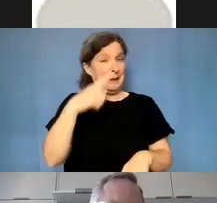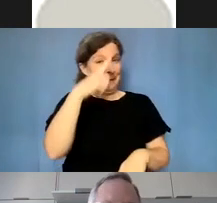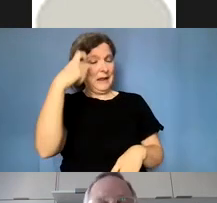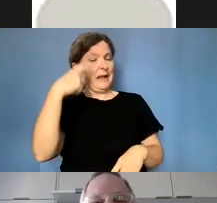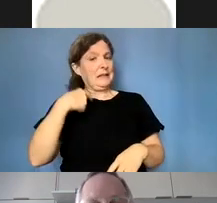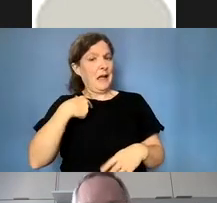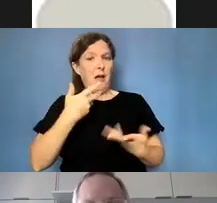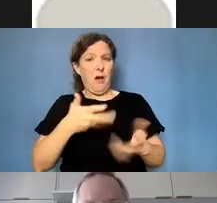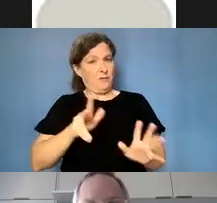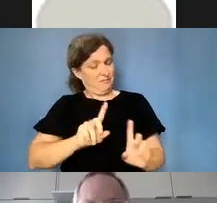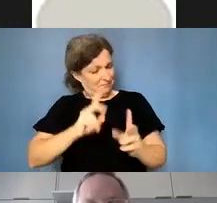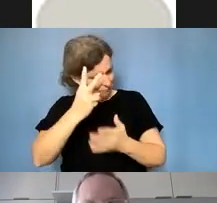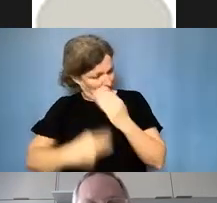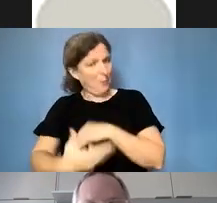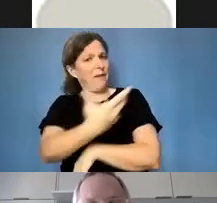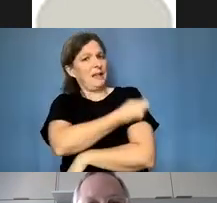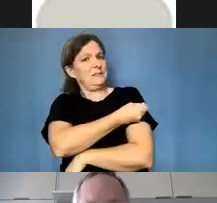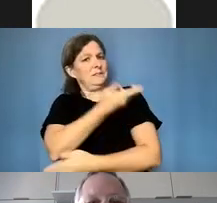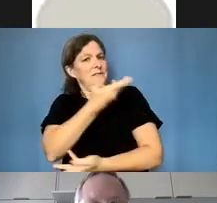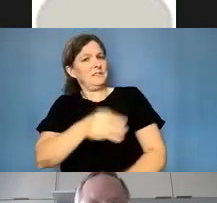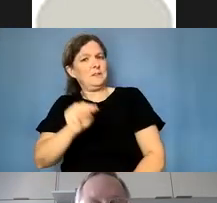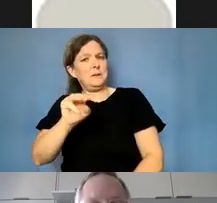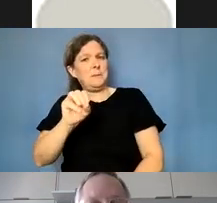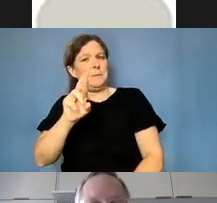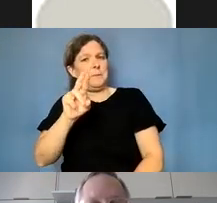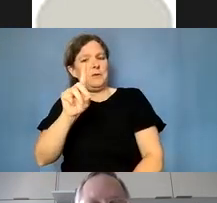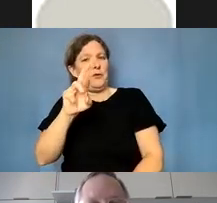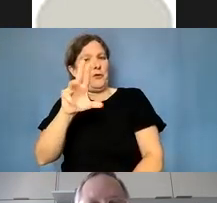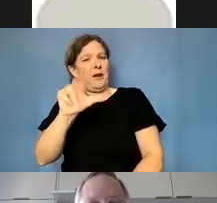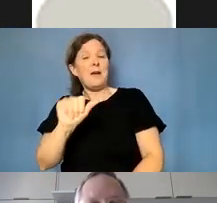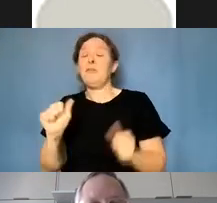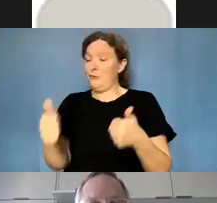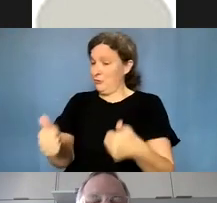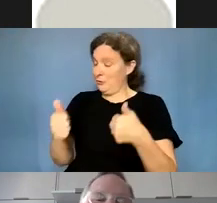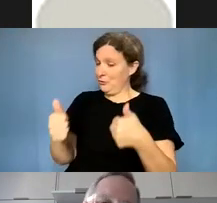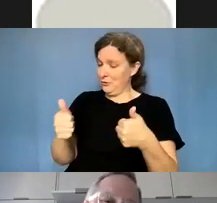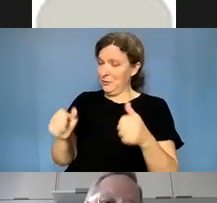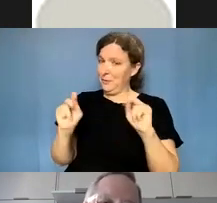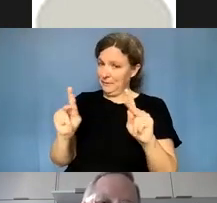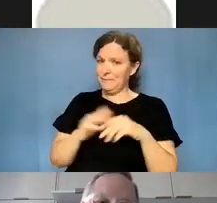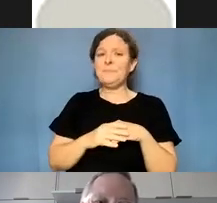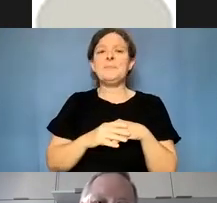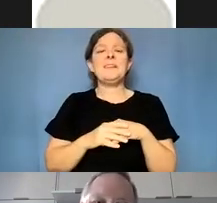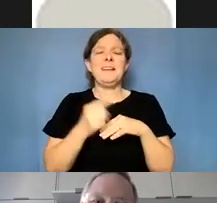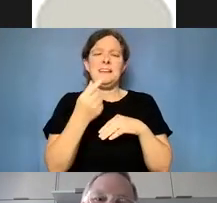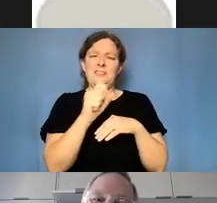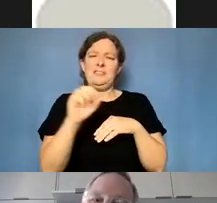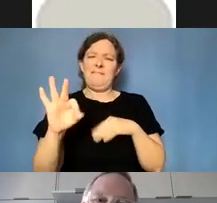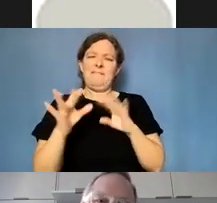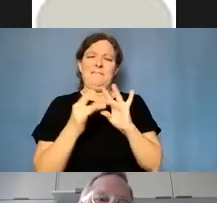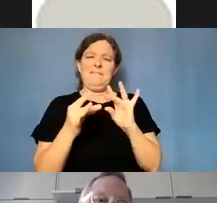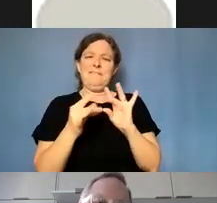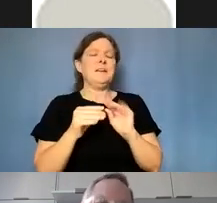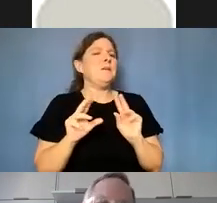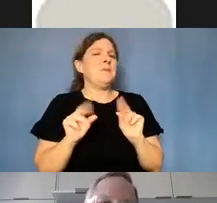him already. He's got both his Modernas. Okay. Good, good. Anyway, I think I've answered the question. No, it